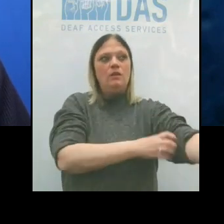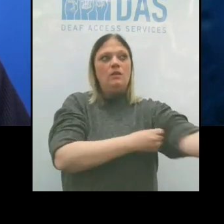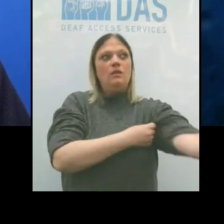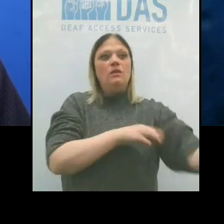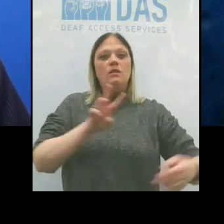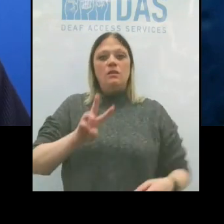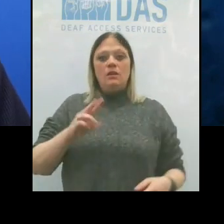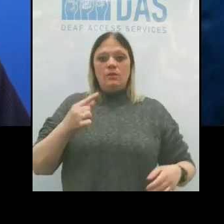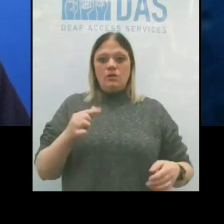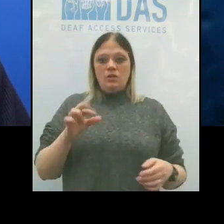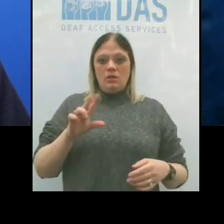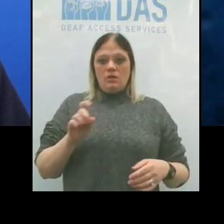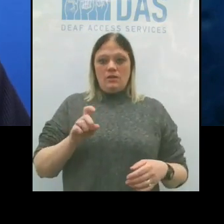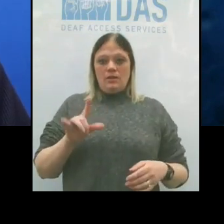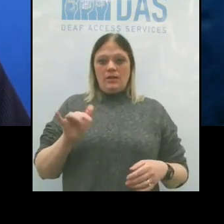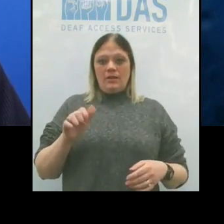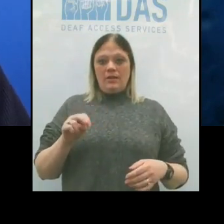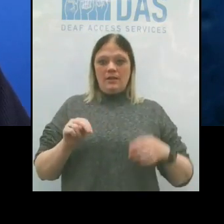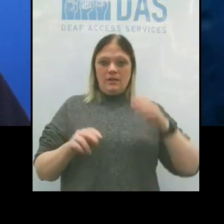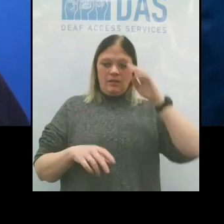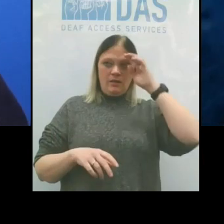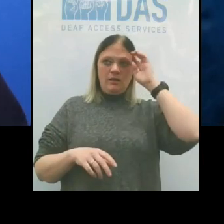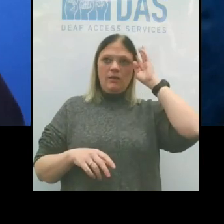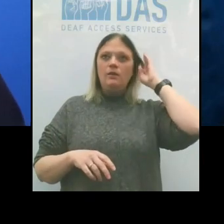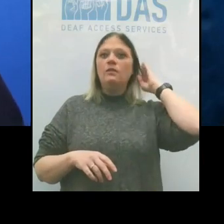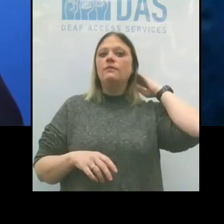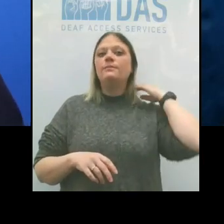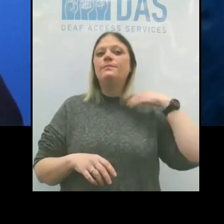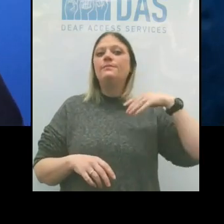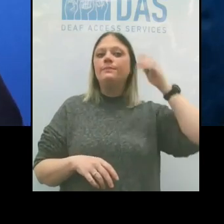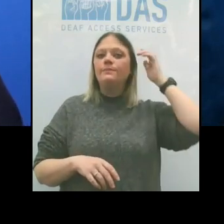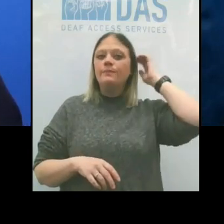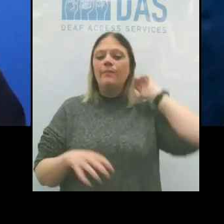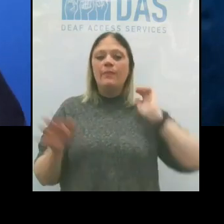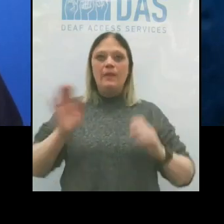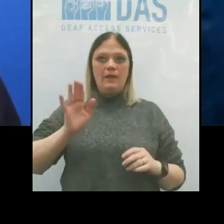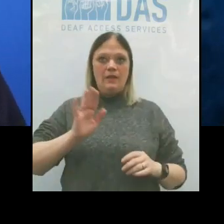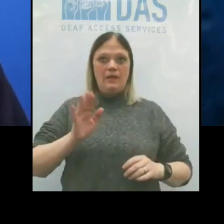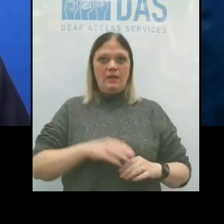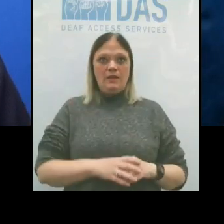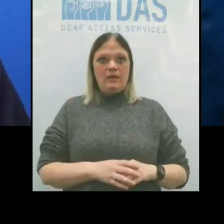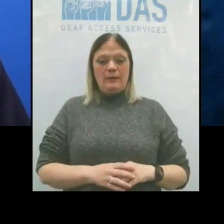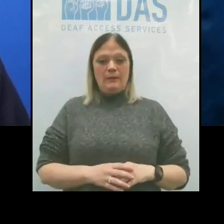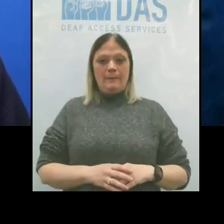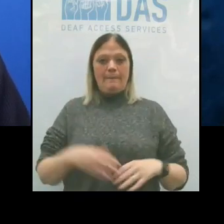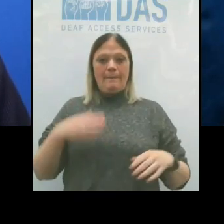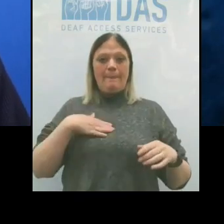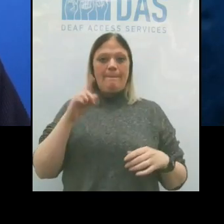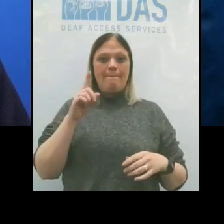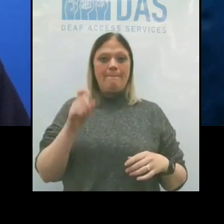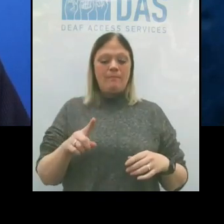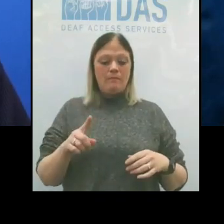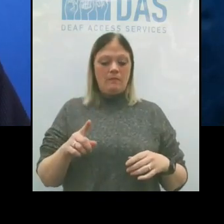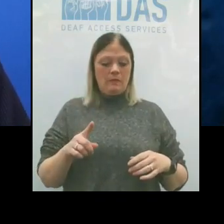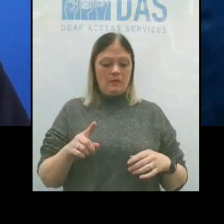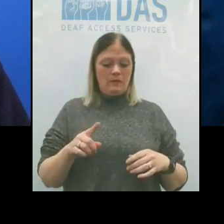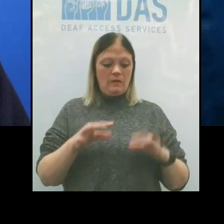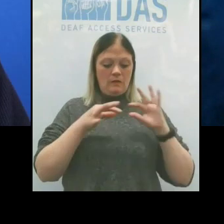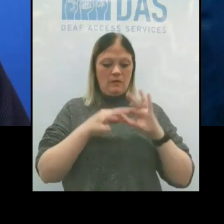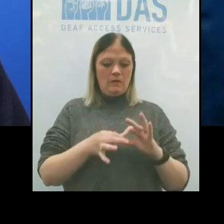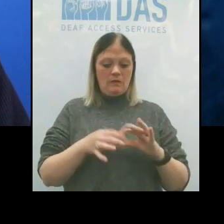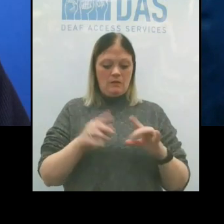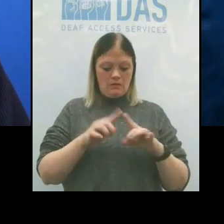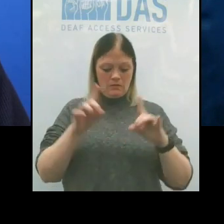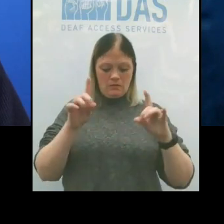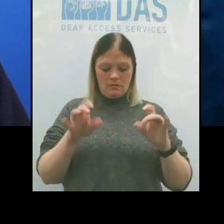WGRZ TV, Leanne Stuck. Hi, Mark. Leanne Stuck here. My question is in regards to